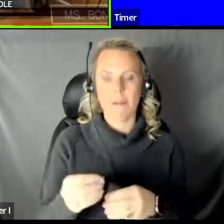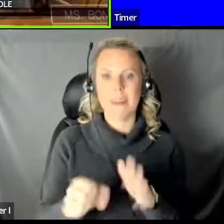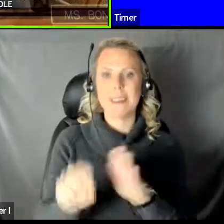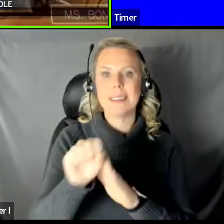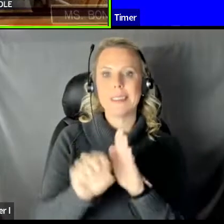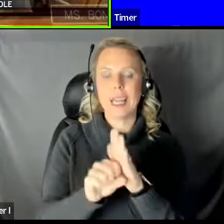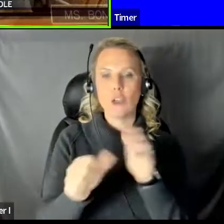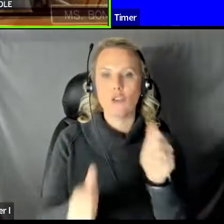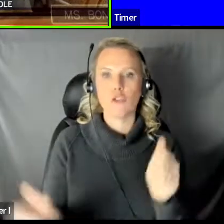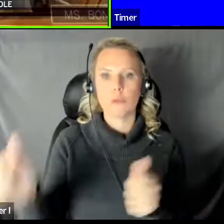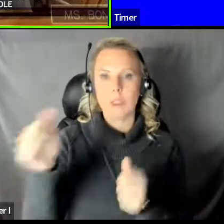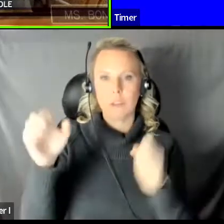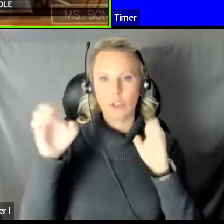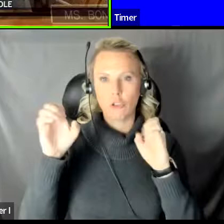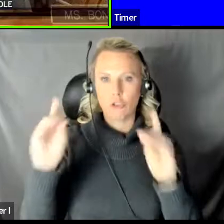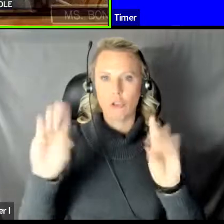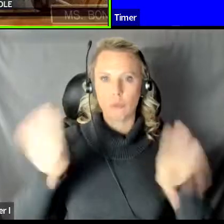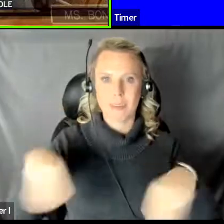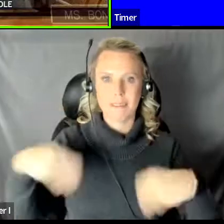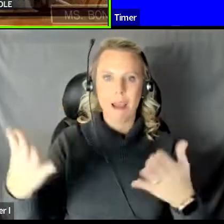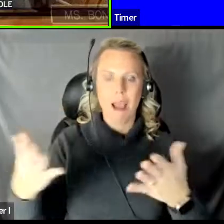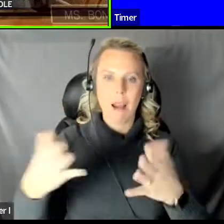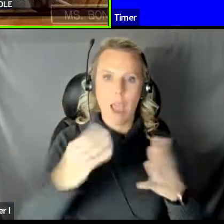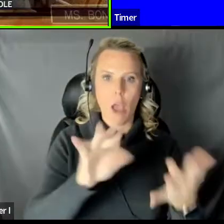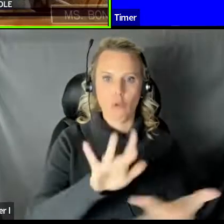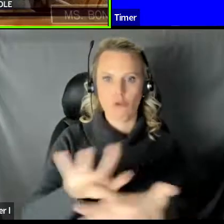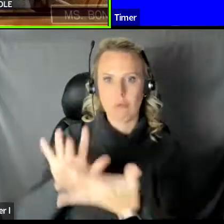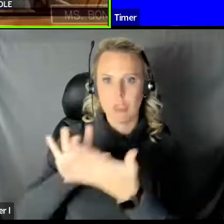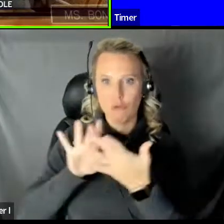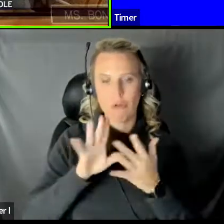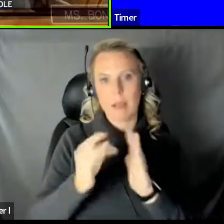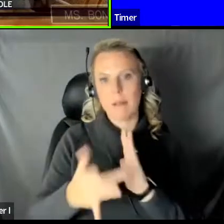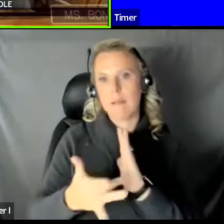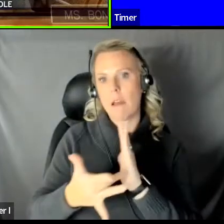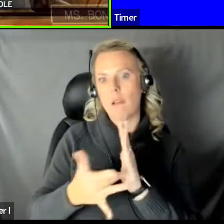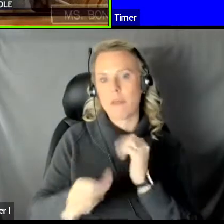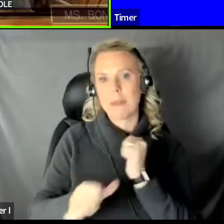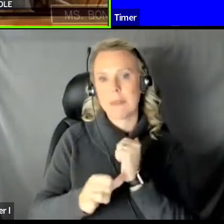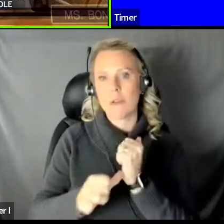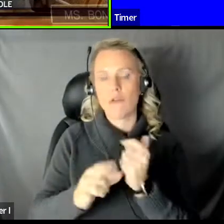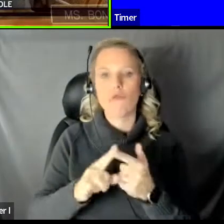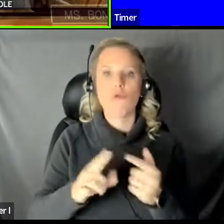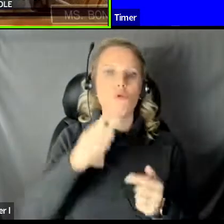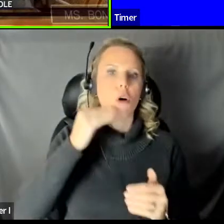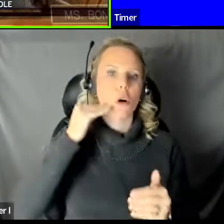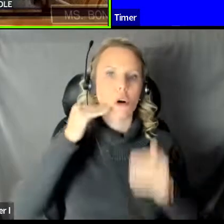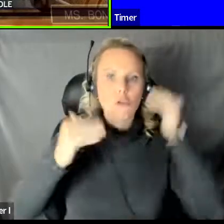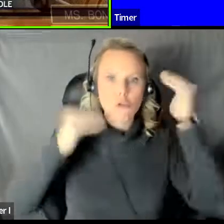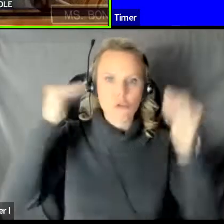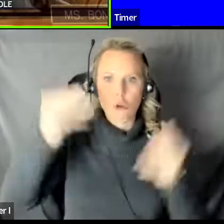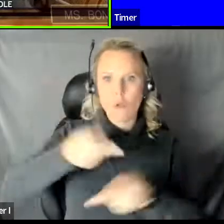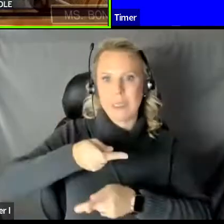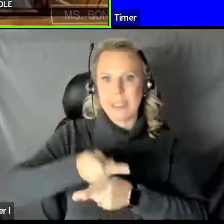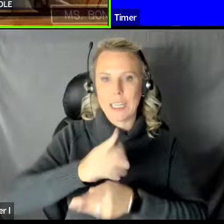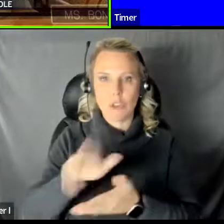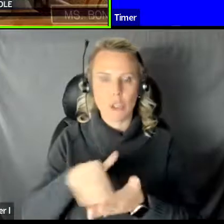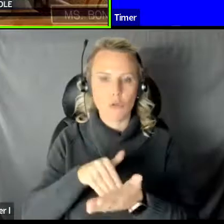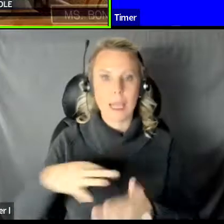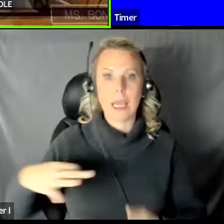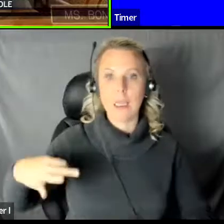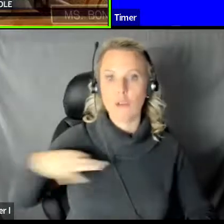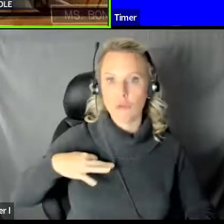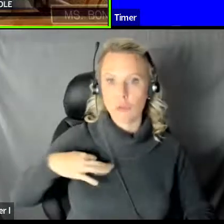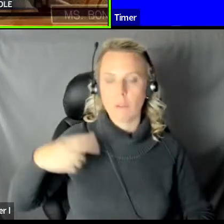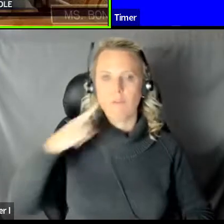Superintendent of Education to provide outreach and technical assistance to adult daycare centers eligible for the Child